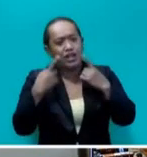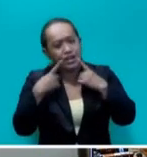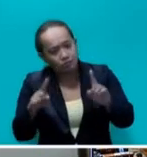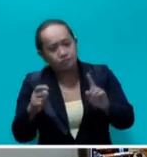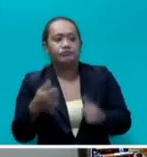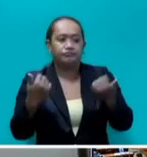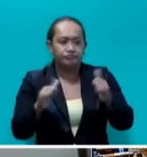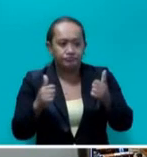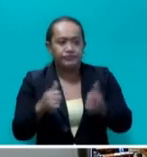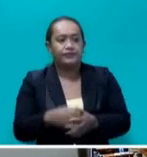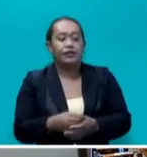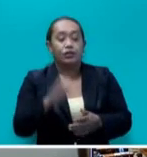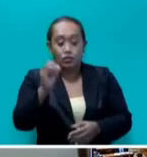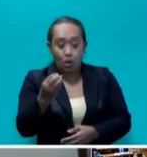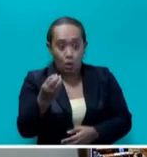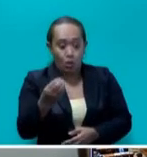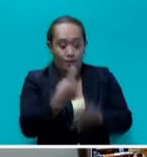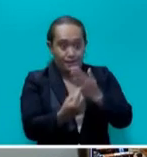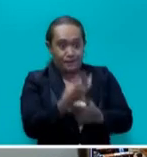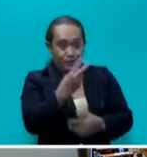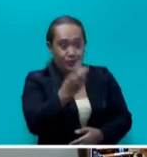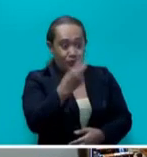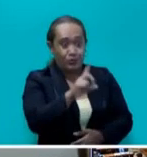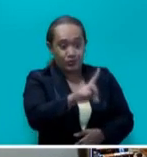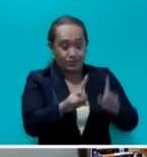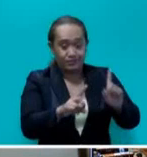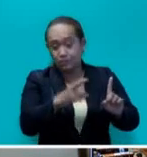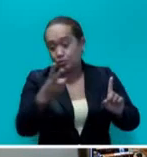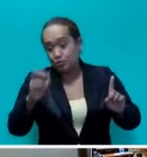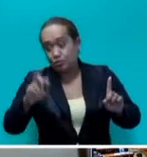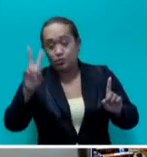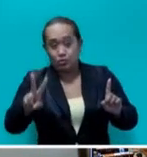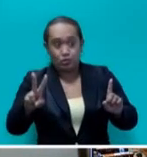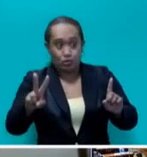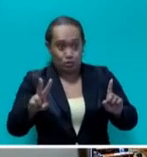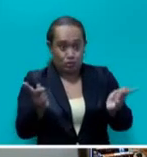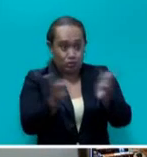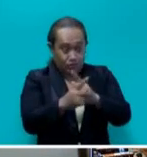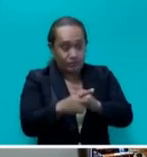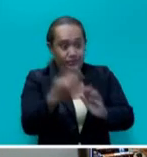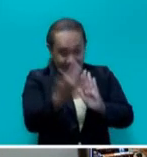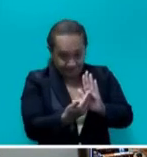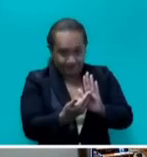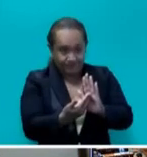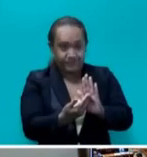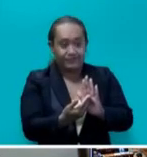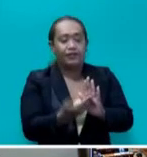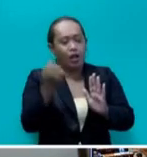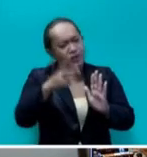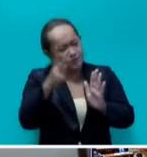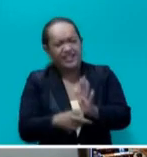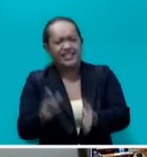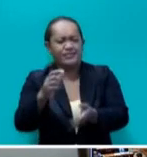a result of the 2021-2022 budget reforms, the following 16 consequential bills are required, which I've just read out, and of course there are more which we'll discuss